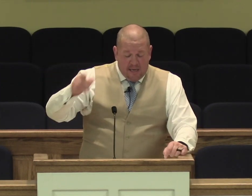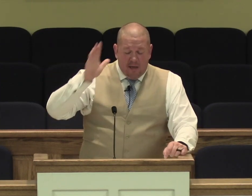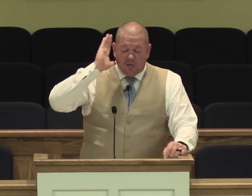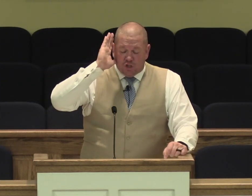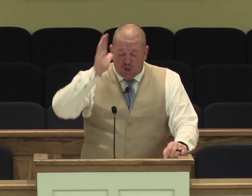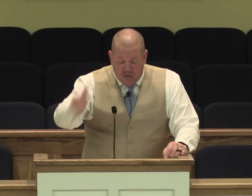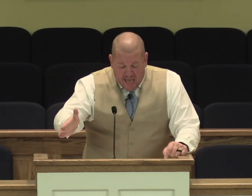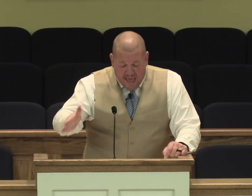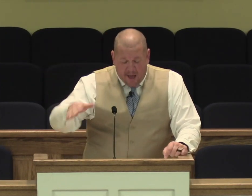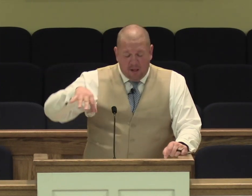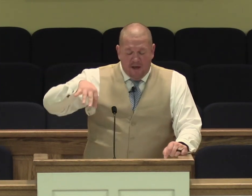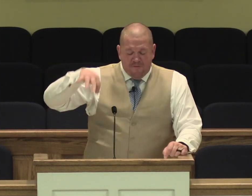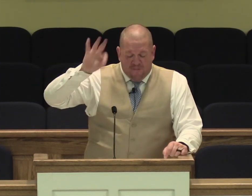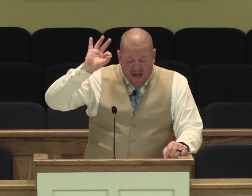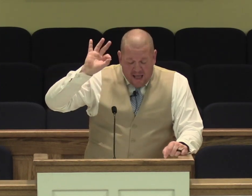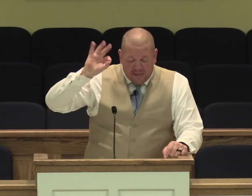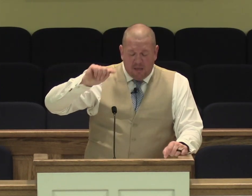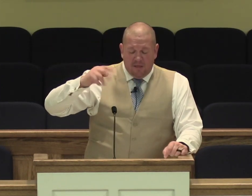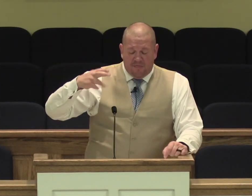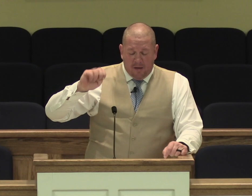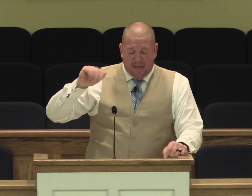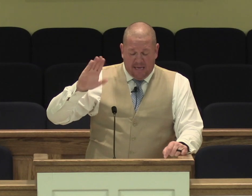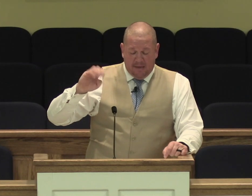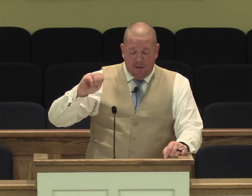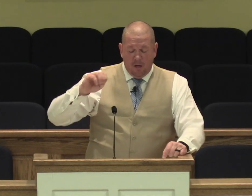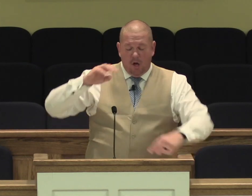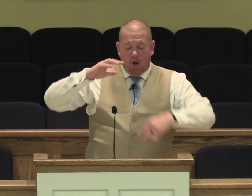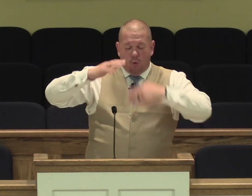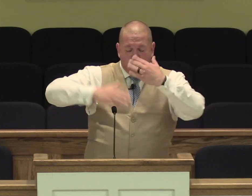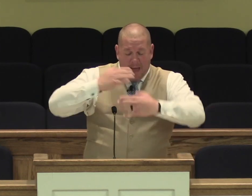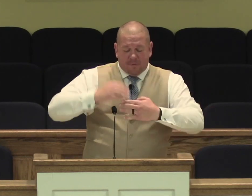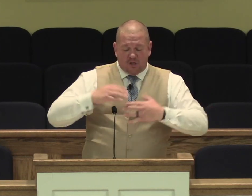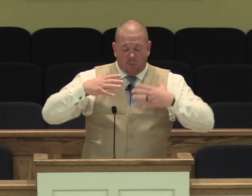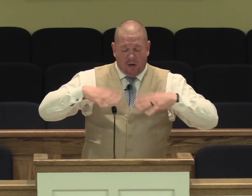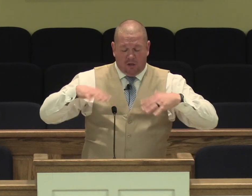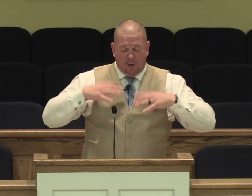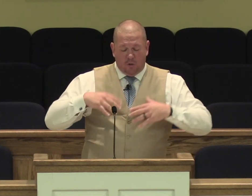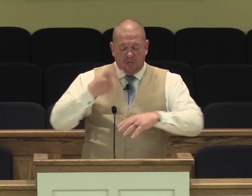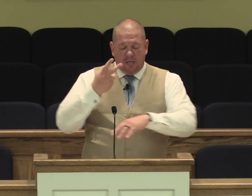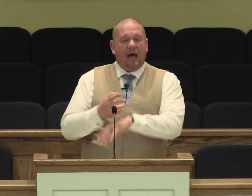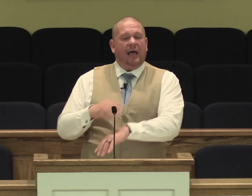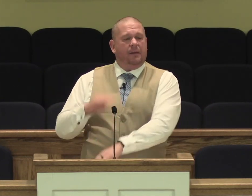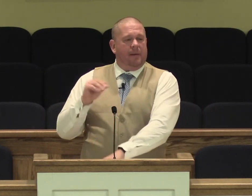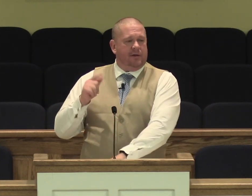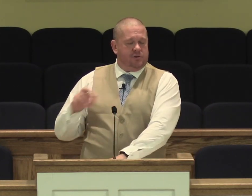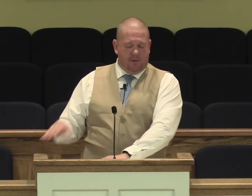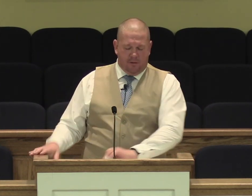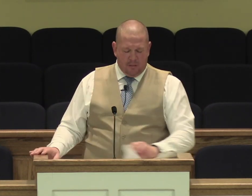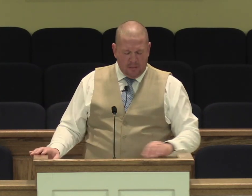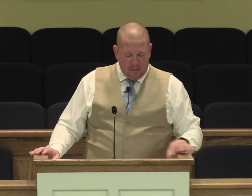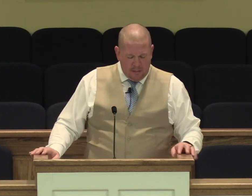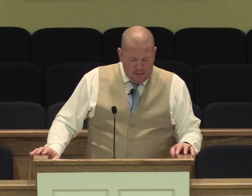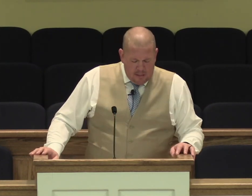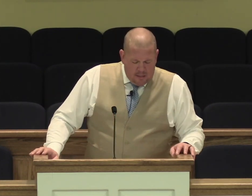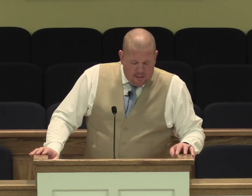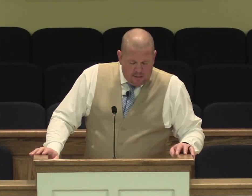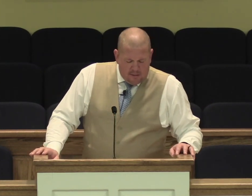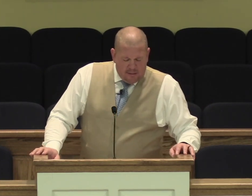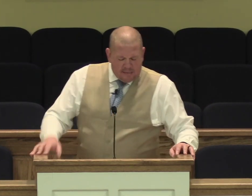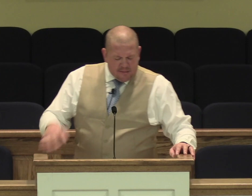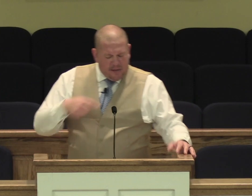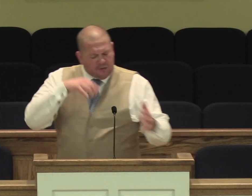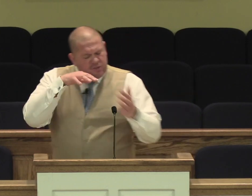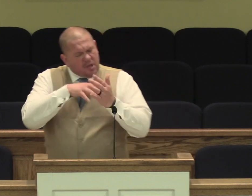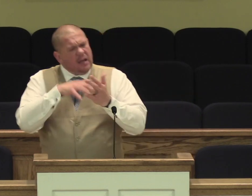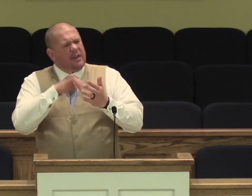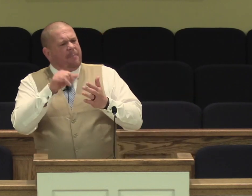Ye shall find the babe wrapped in swaddling clothes, lying in a manger.